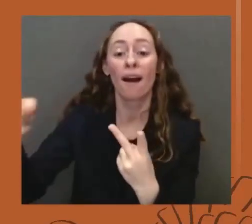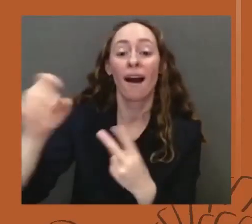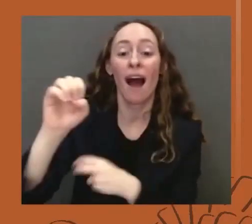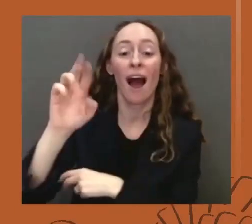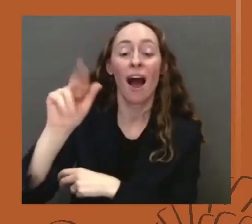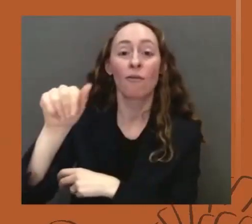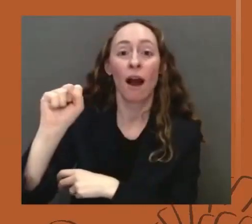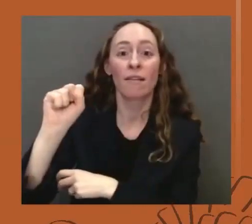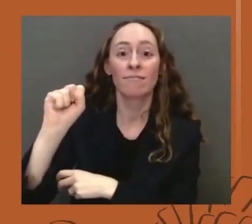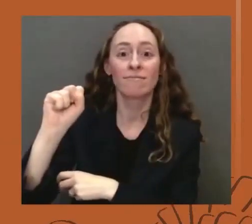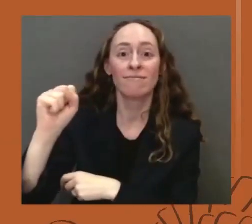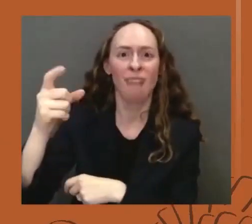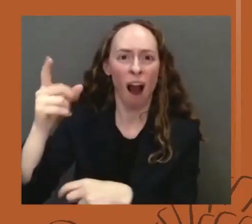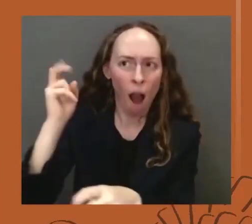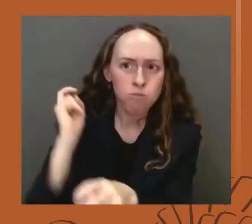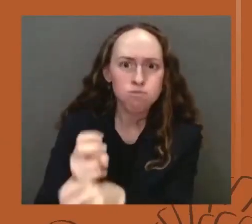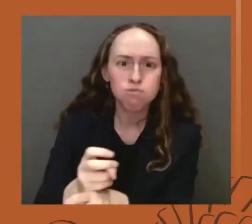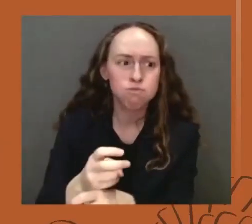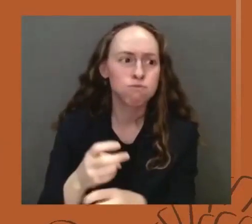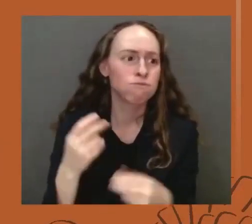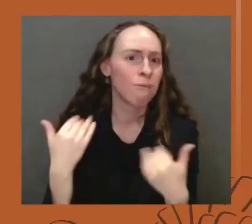their new home at the University of Minnesota,